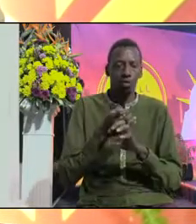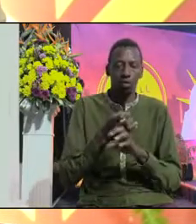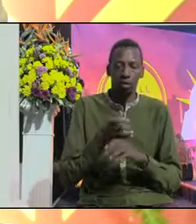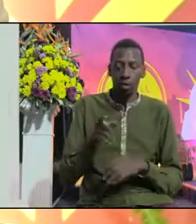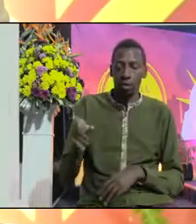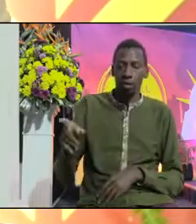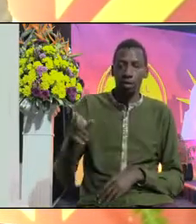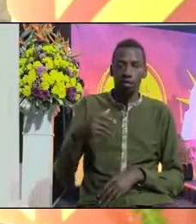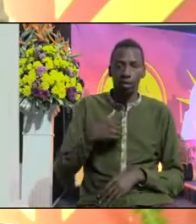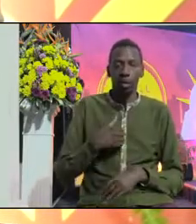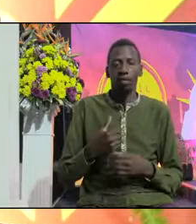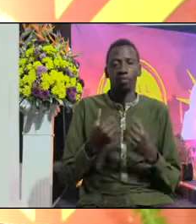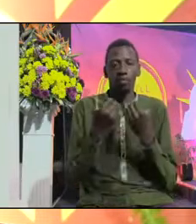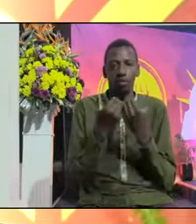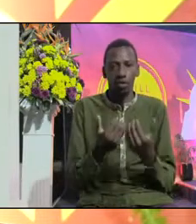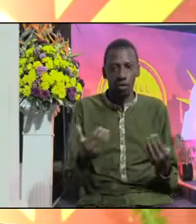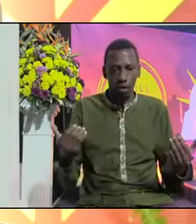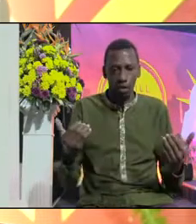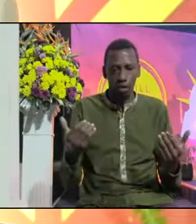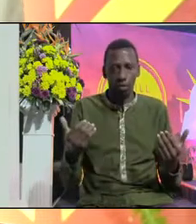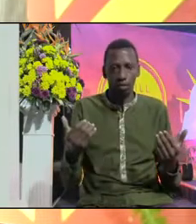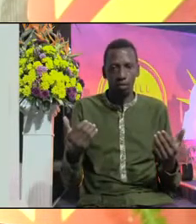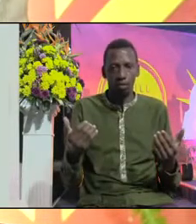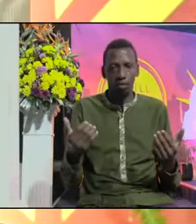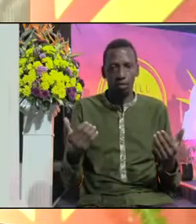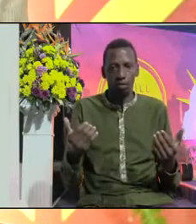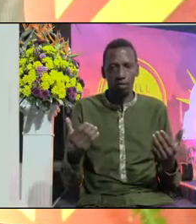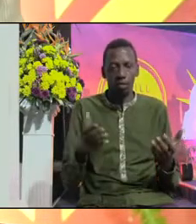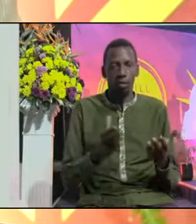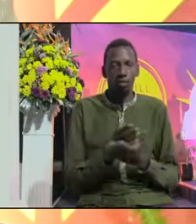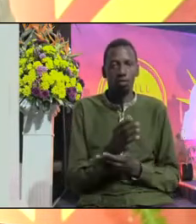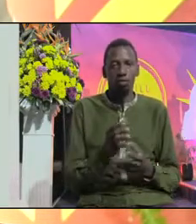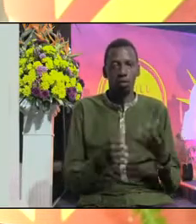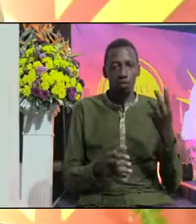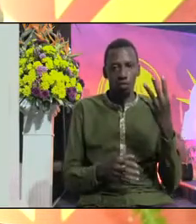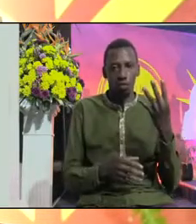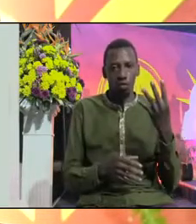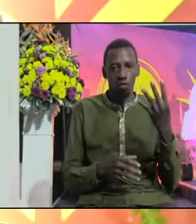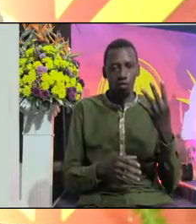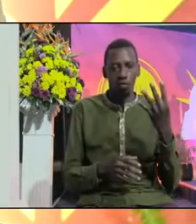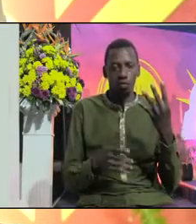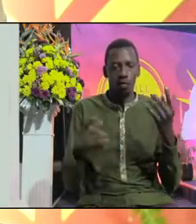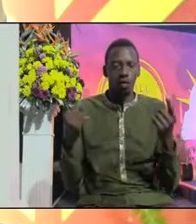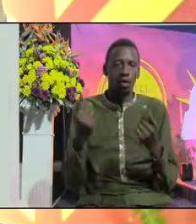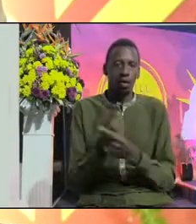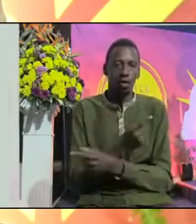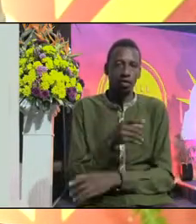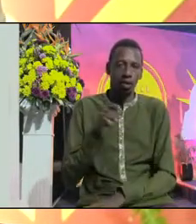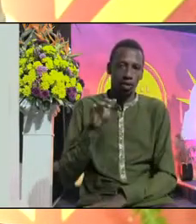children by four different women.